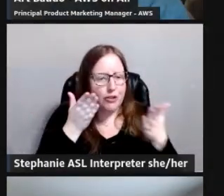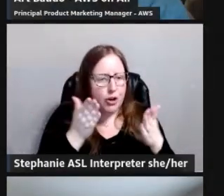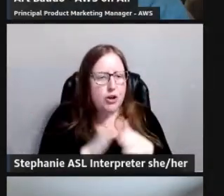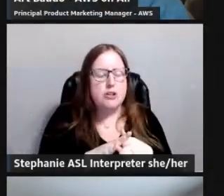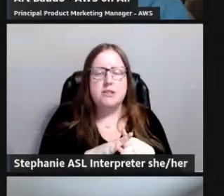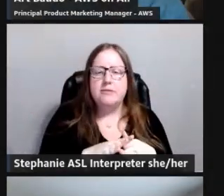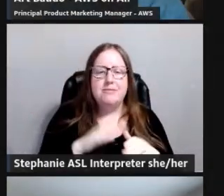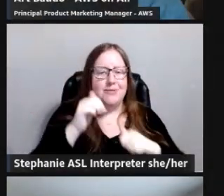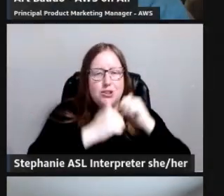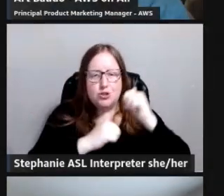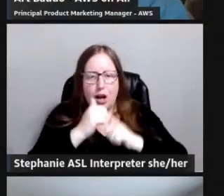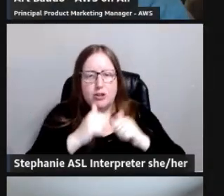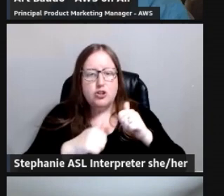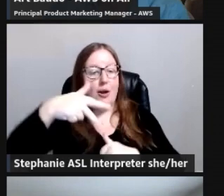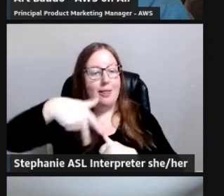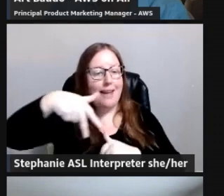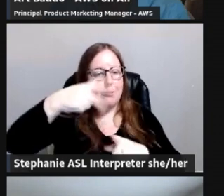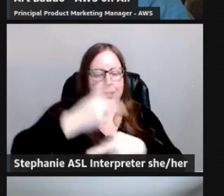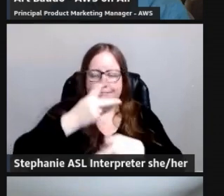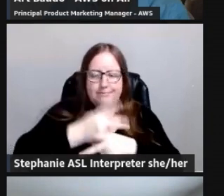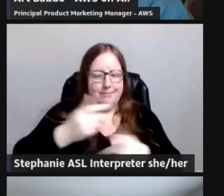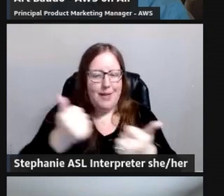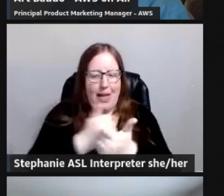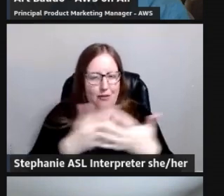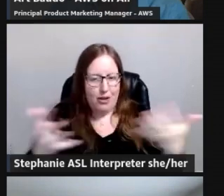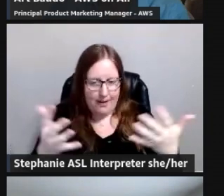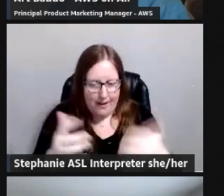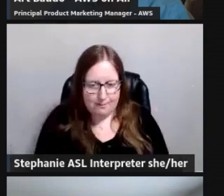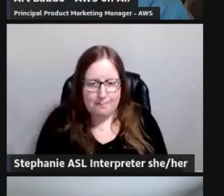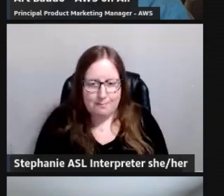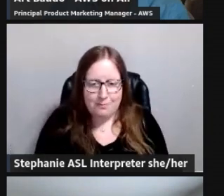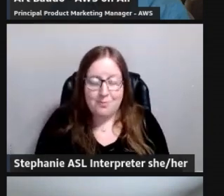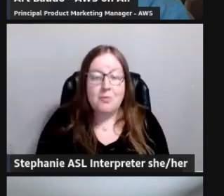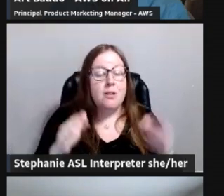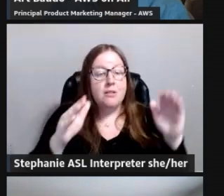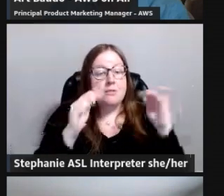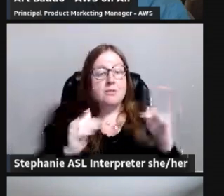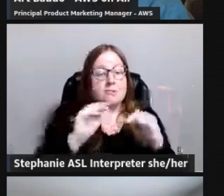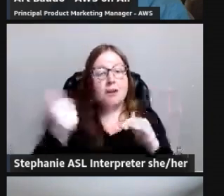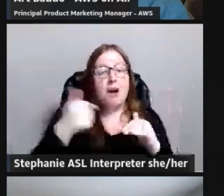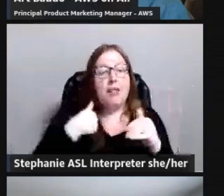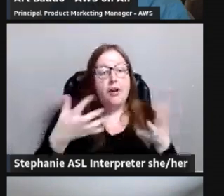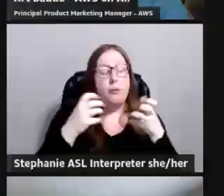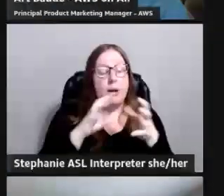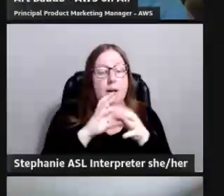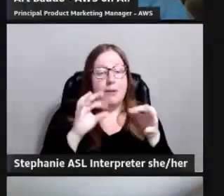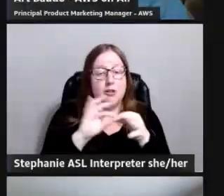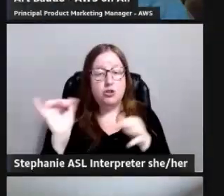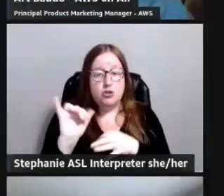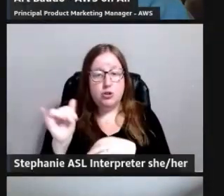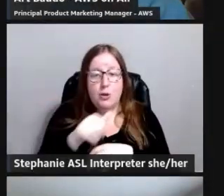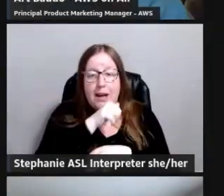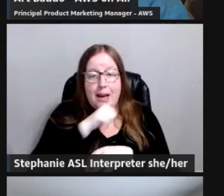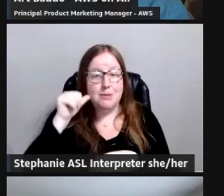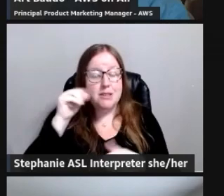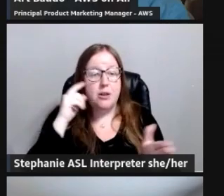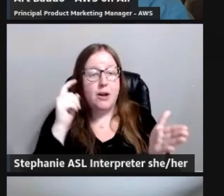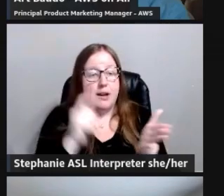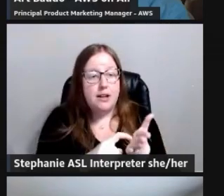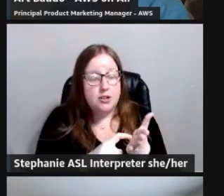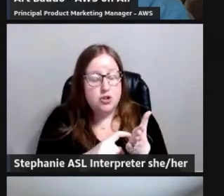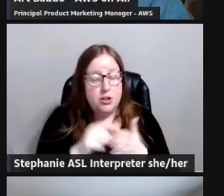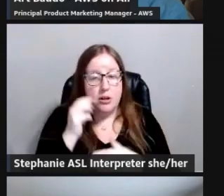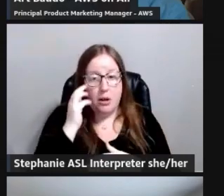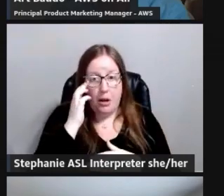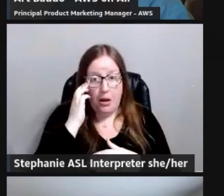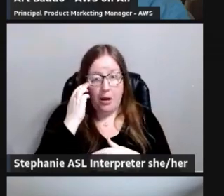infrastructure. Lambda takes care of all of that. And then another piece that I want to highlight here is Amazon recognition. So this is